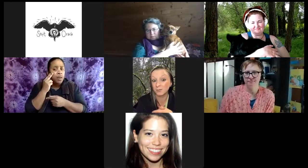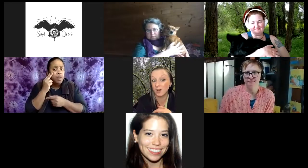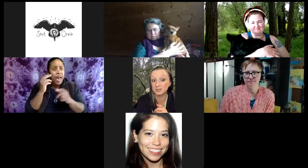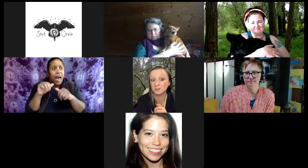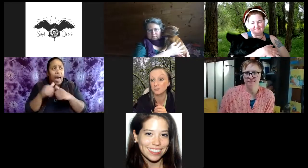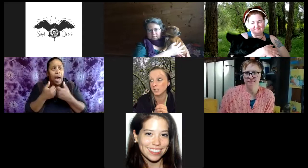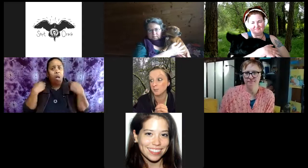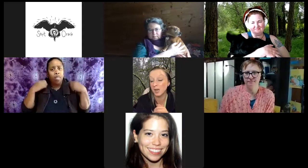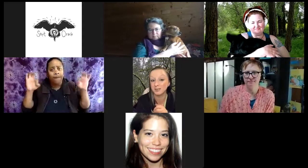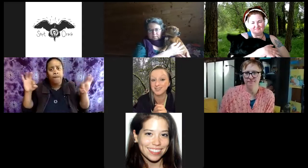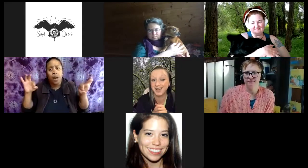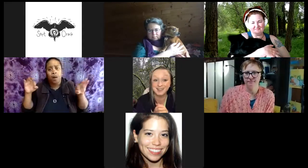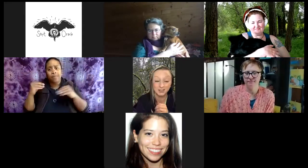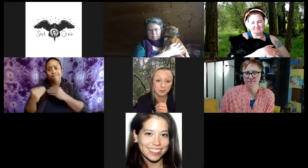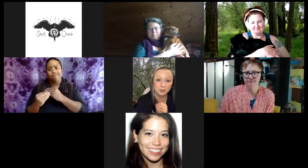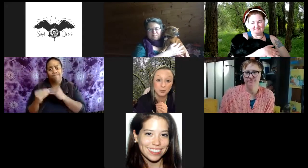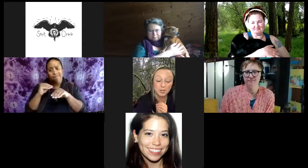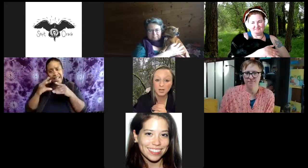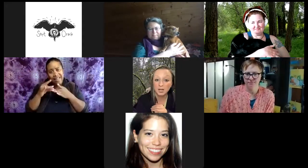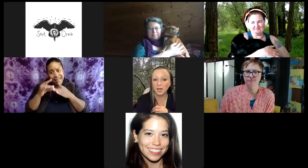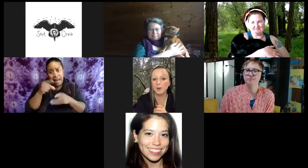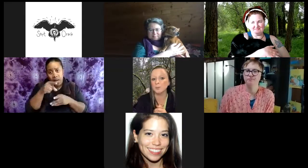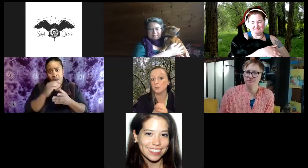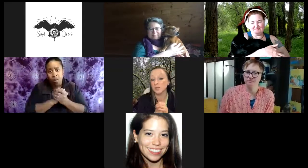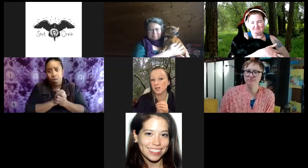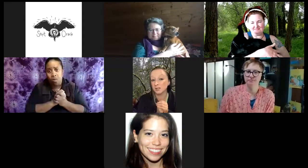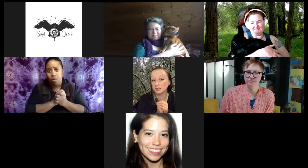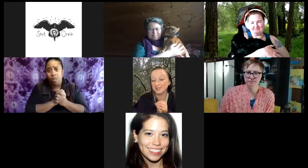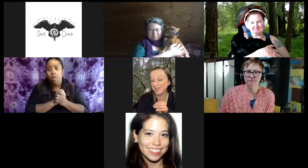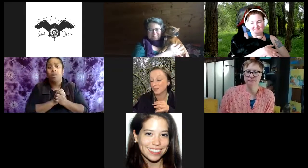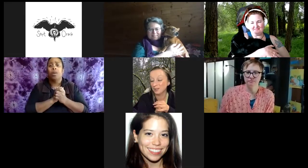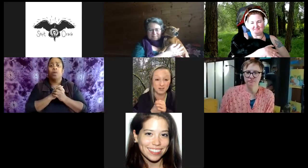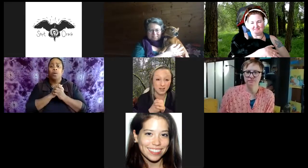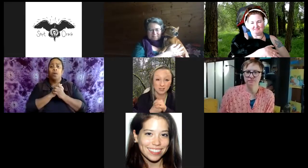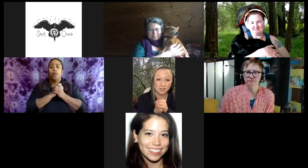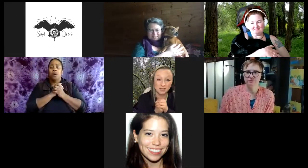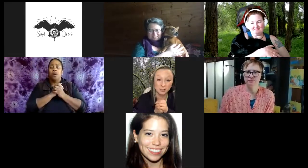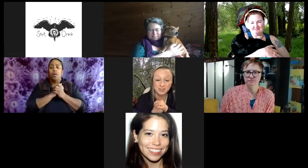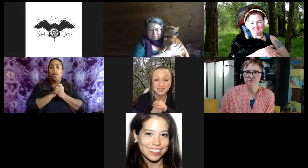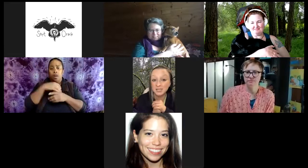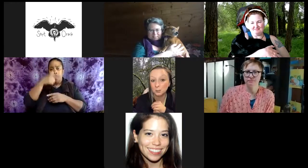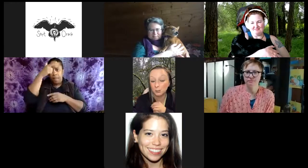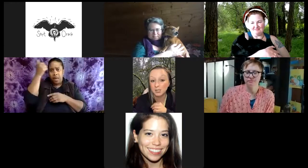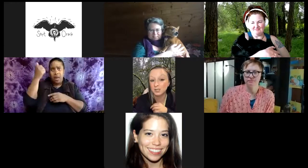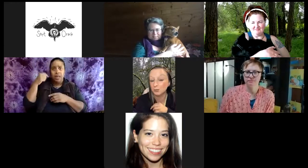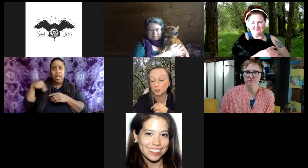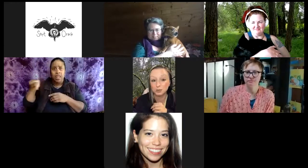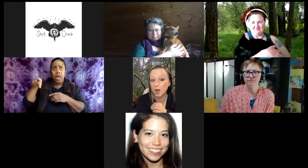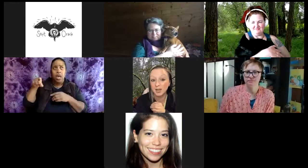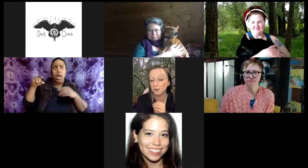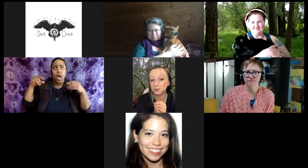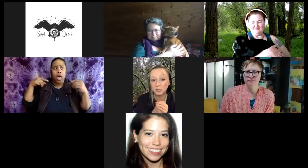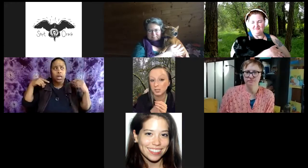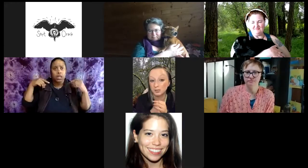have possibly been guiding you, because they are such a deep,